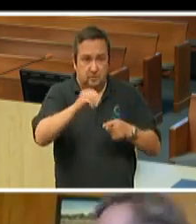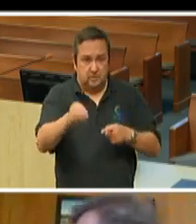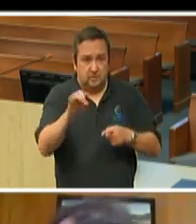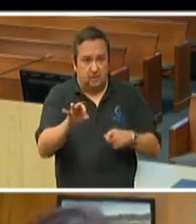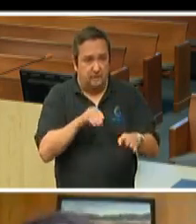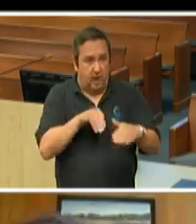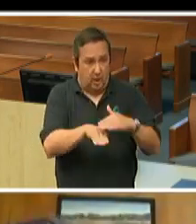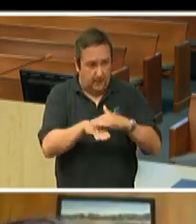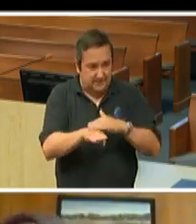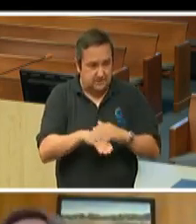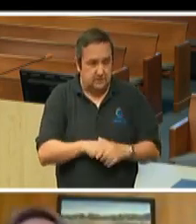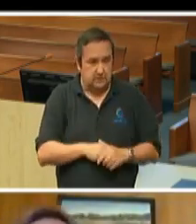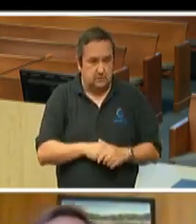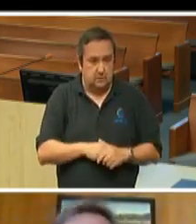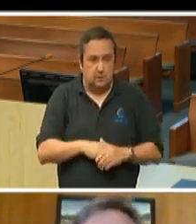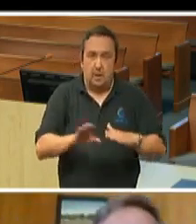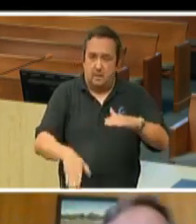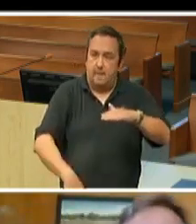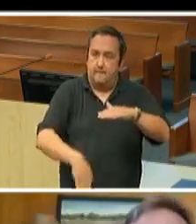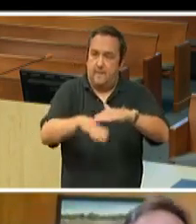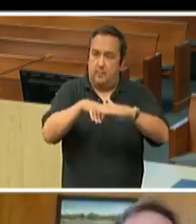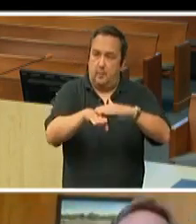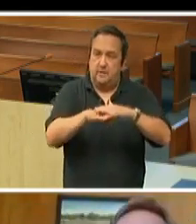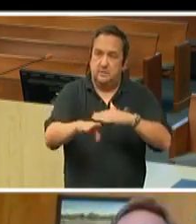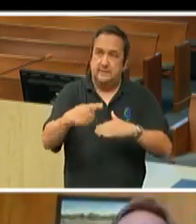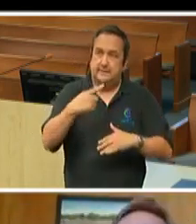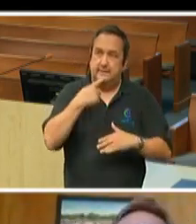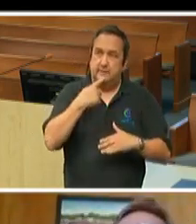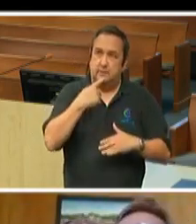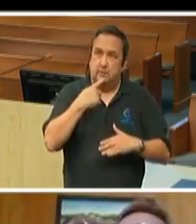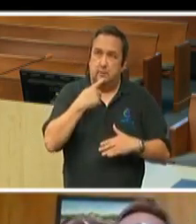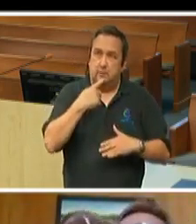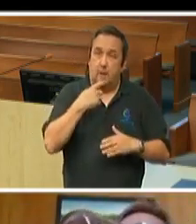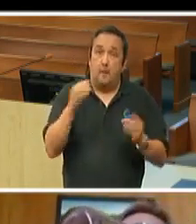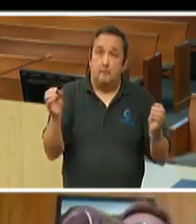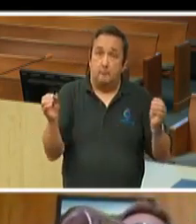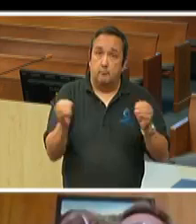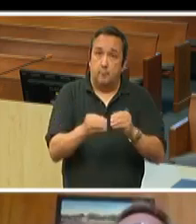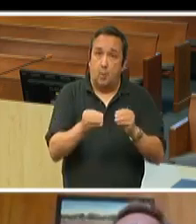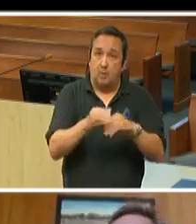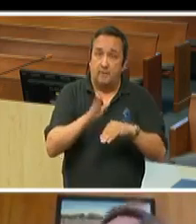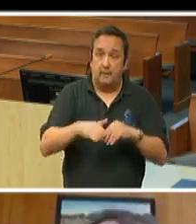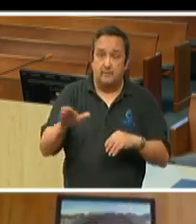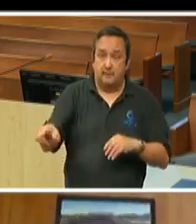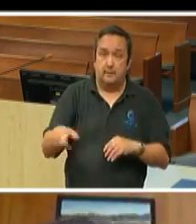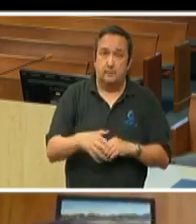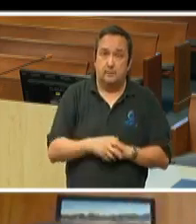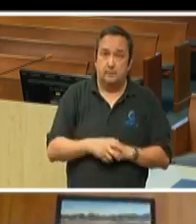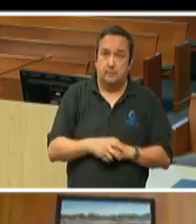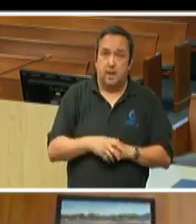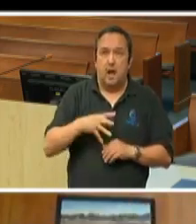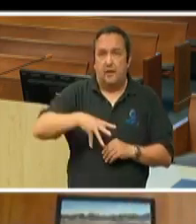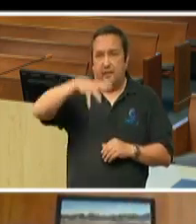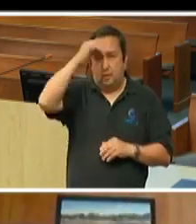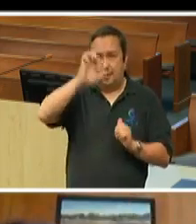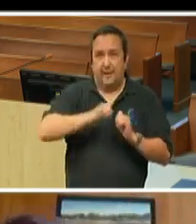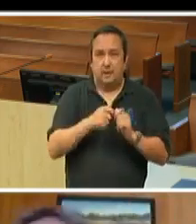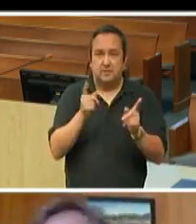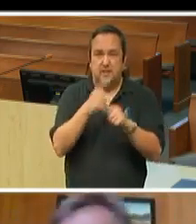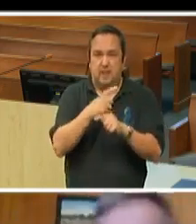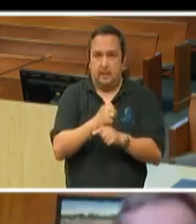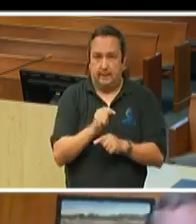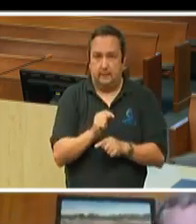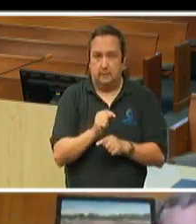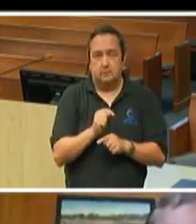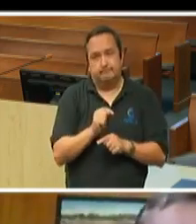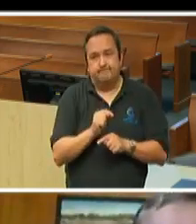maximum capacity is quite a bit more when I learned about how it was calculated, and it